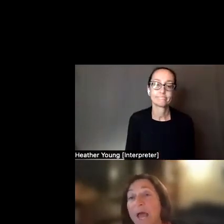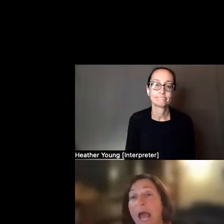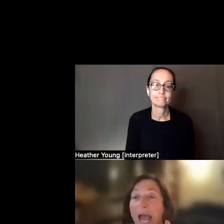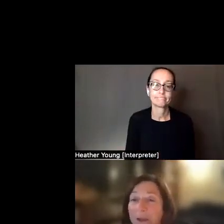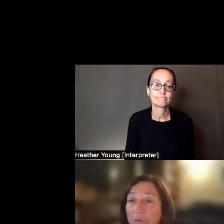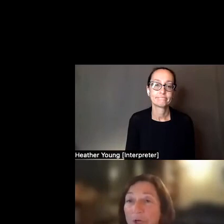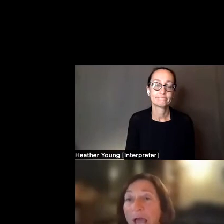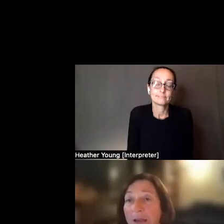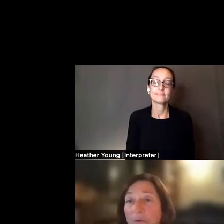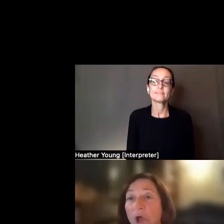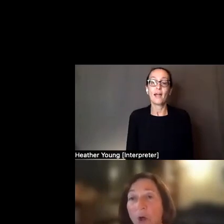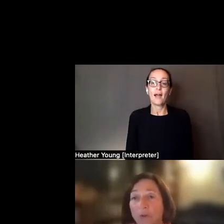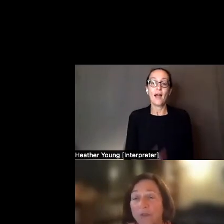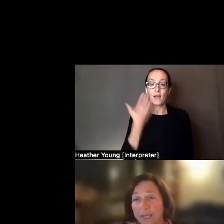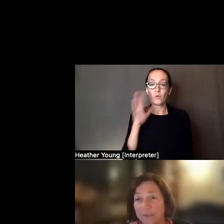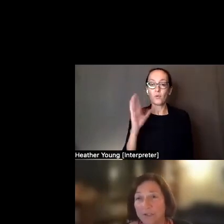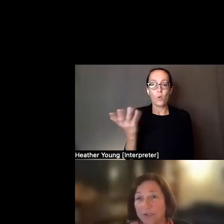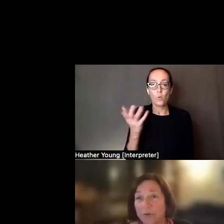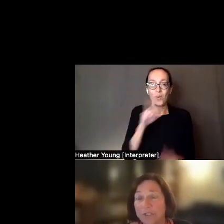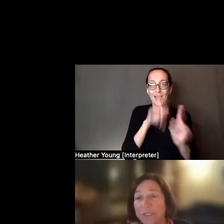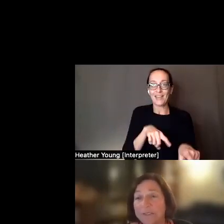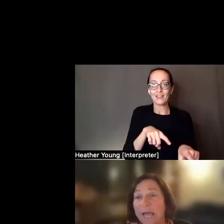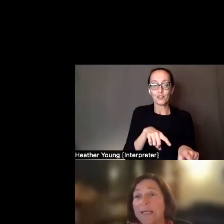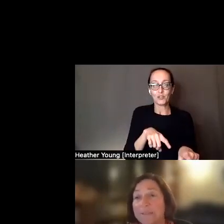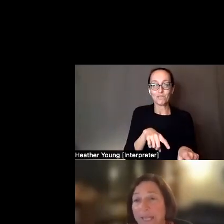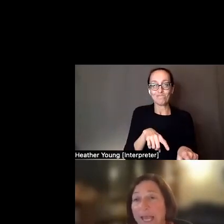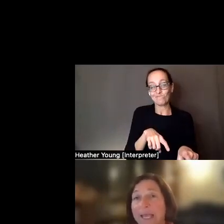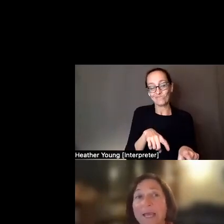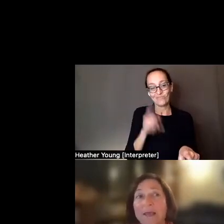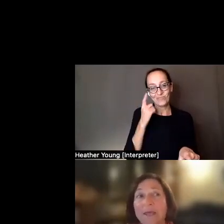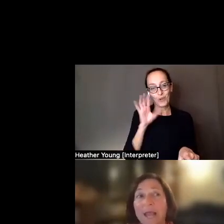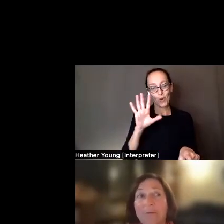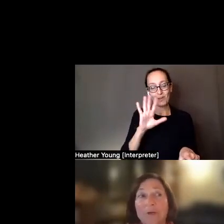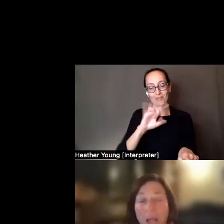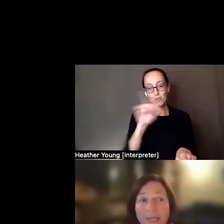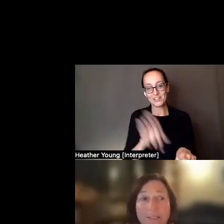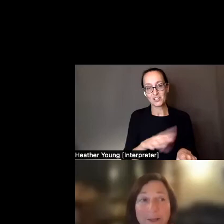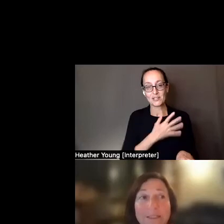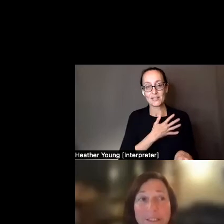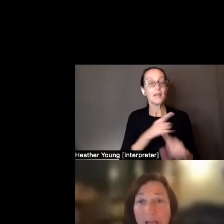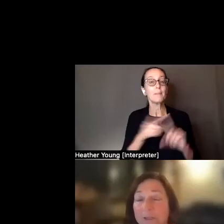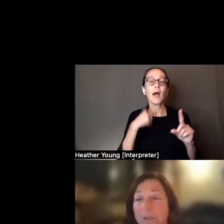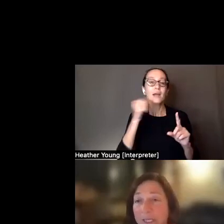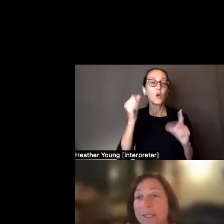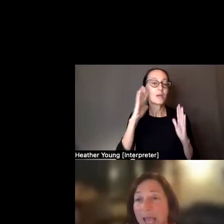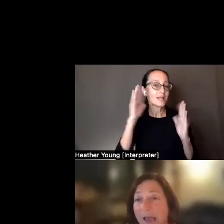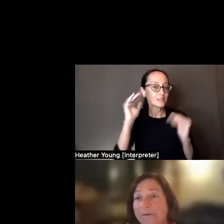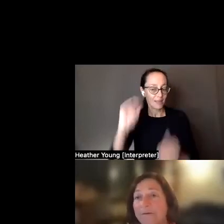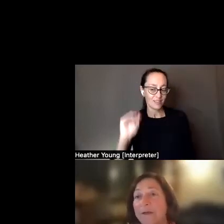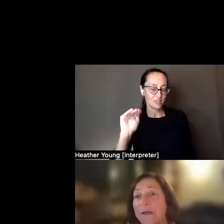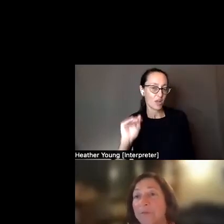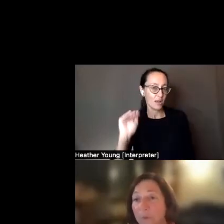So I don't know what the answer to your question is. I can say that I would not expect a child who doesn't